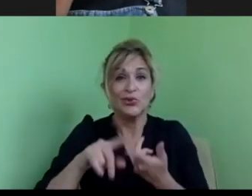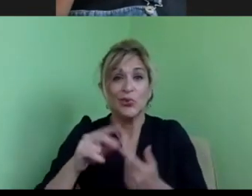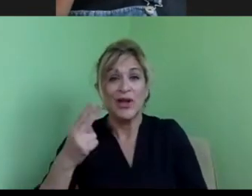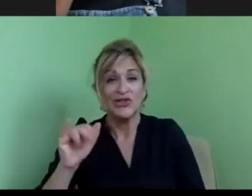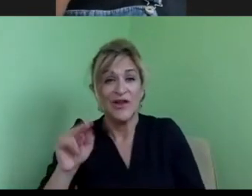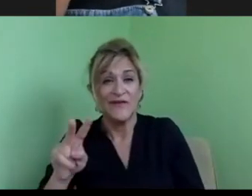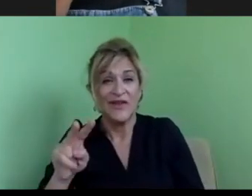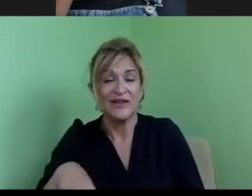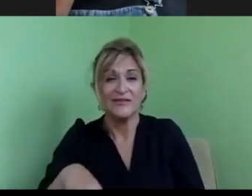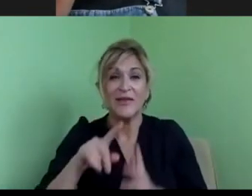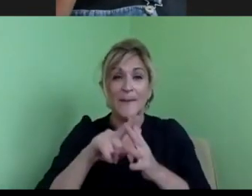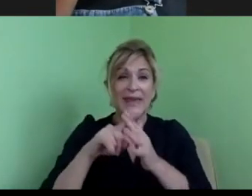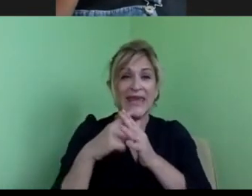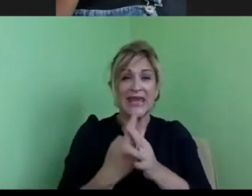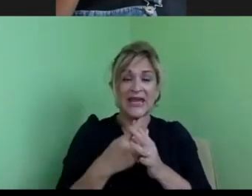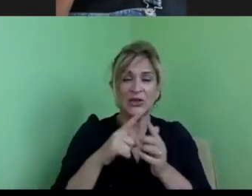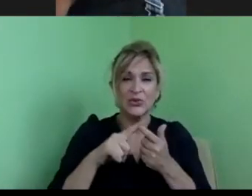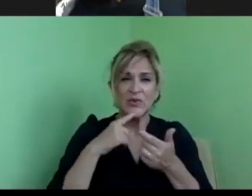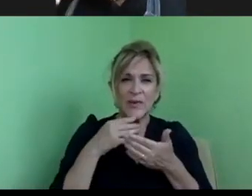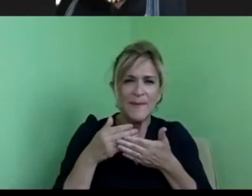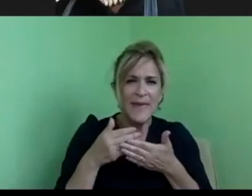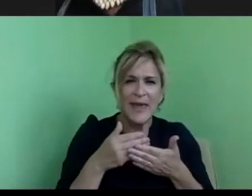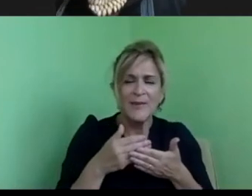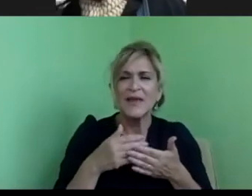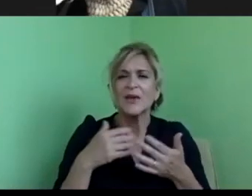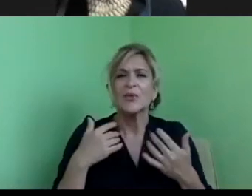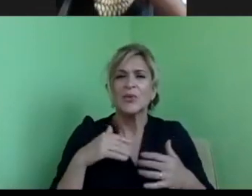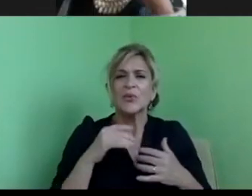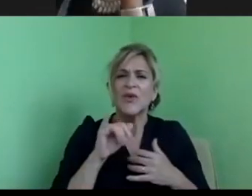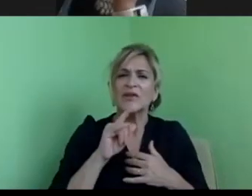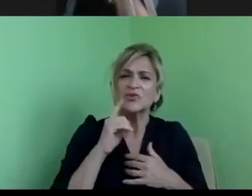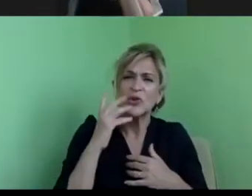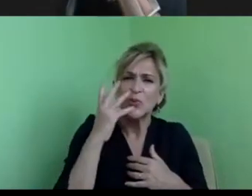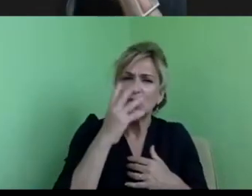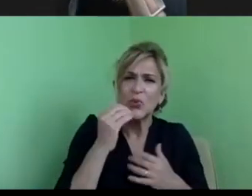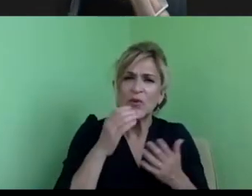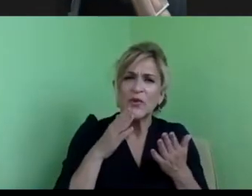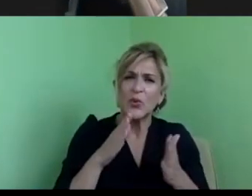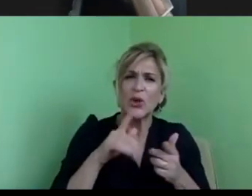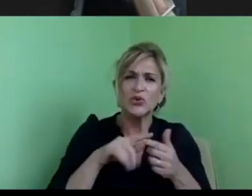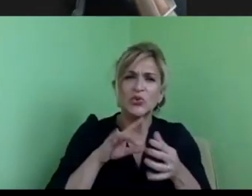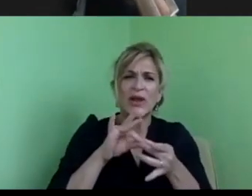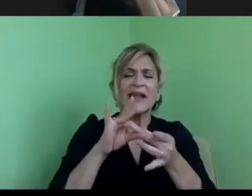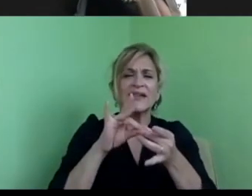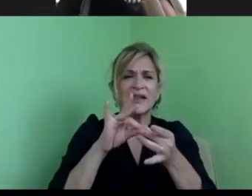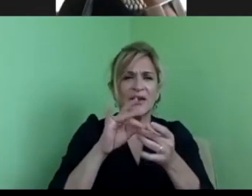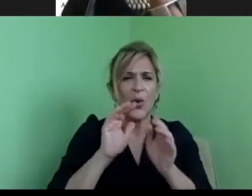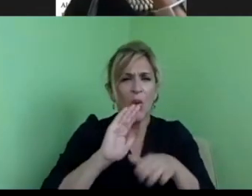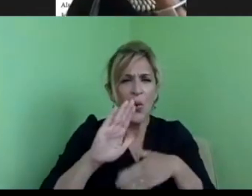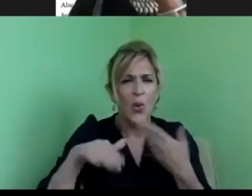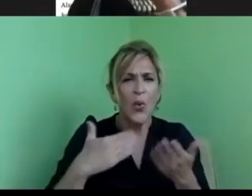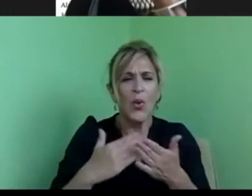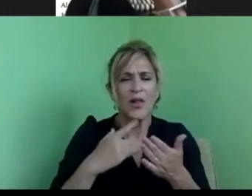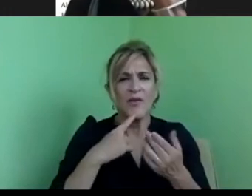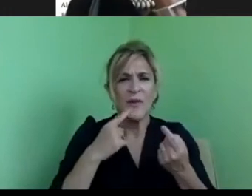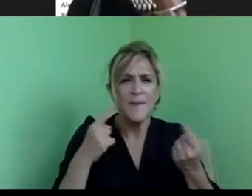right at the beginning to the baby it's it's a beautiful way of connecting all of the pain and trauma that